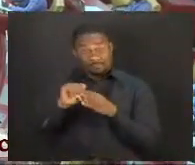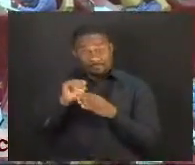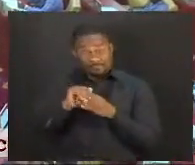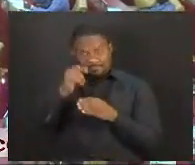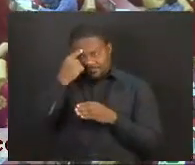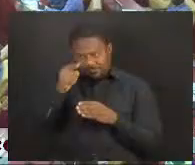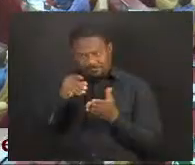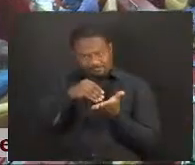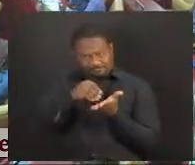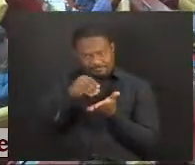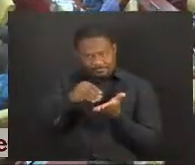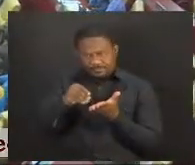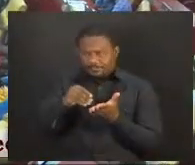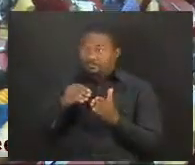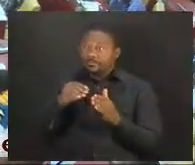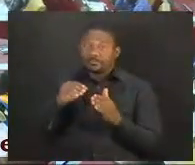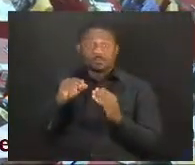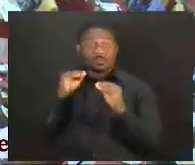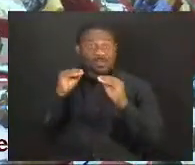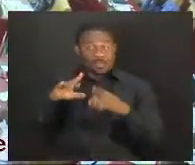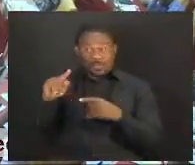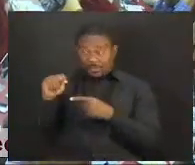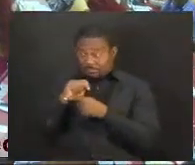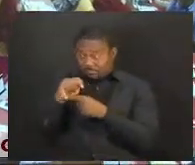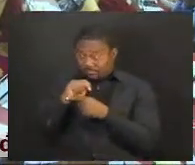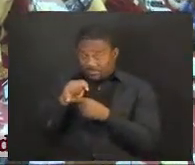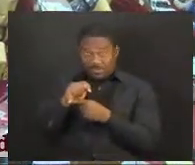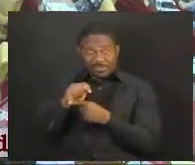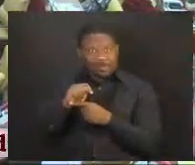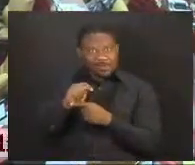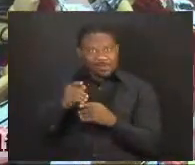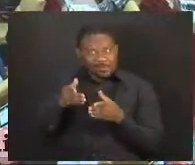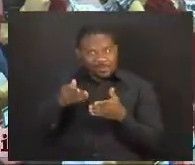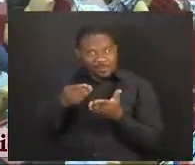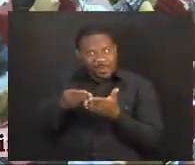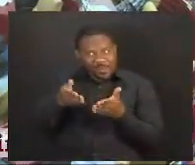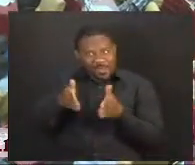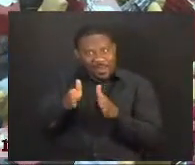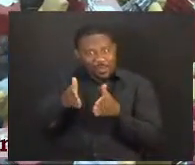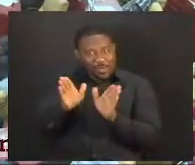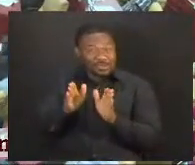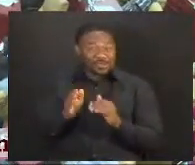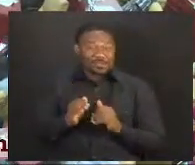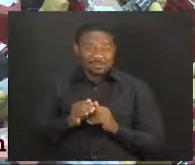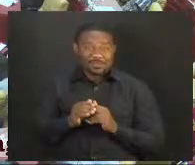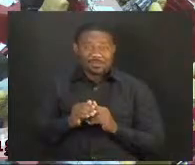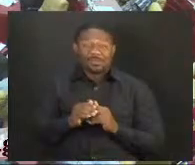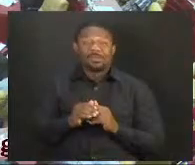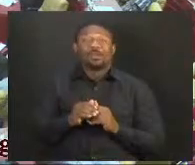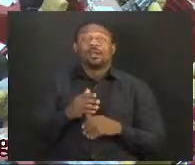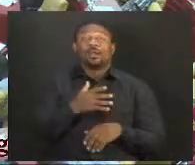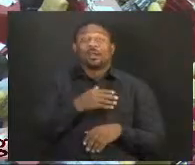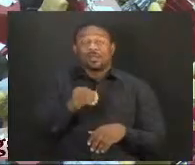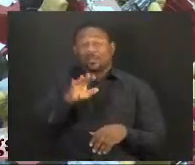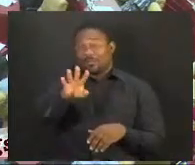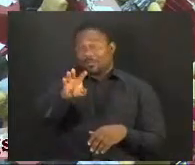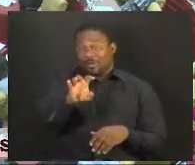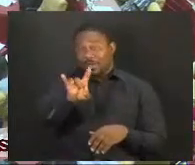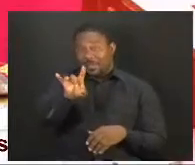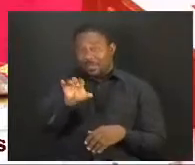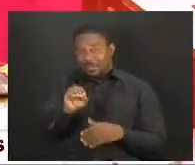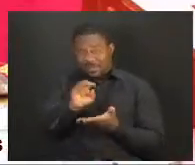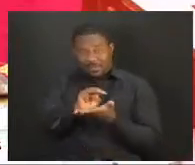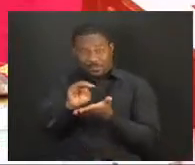the payment of teacher training allowances and another 480 million